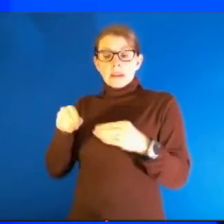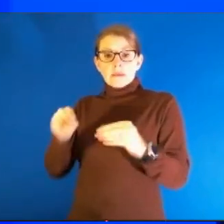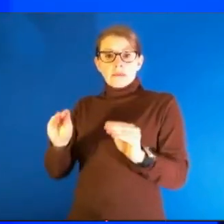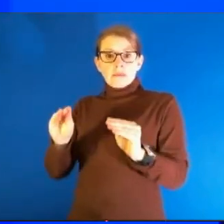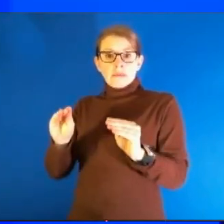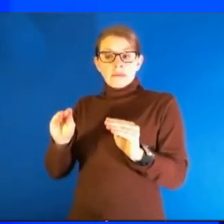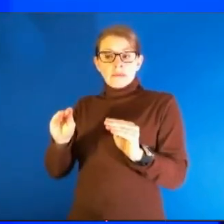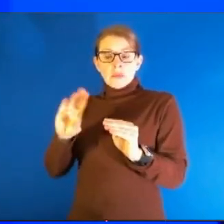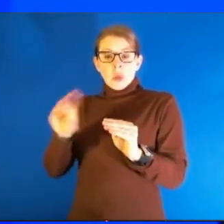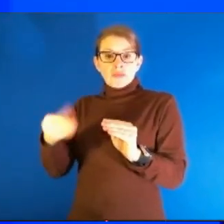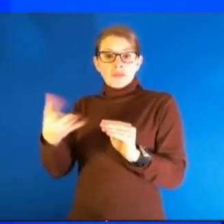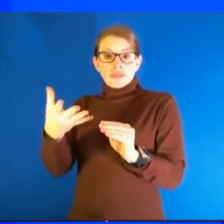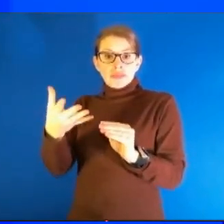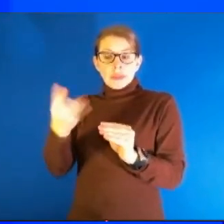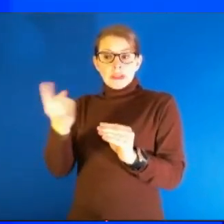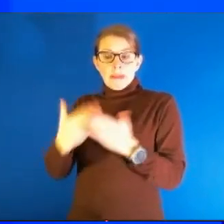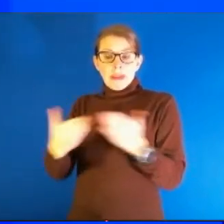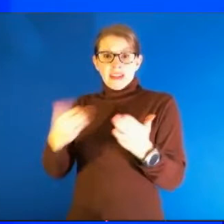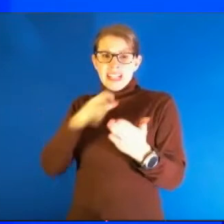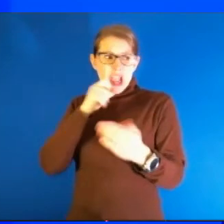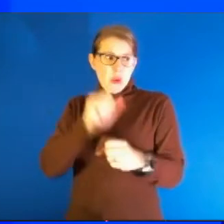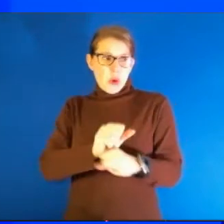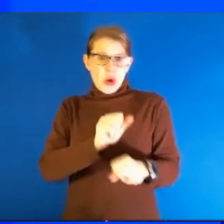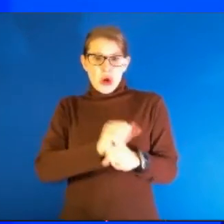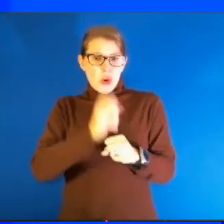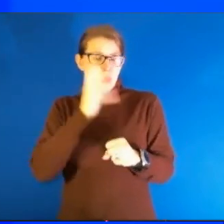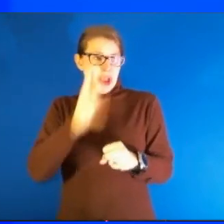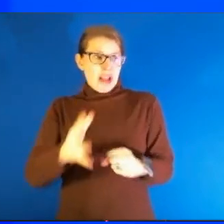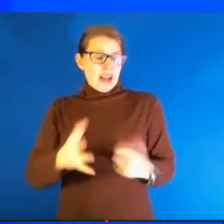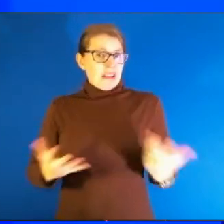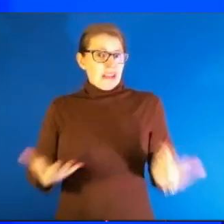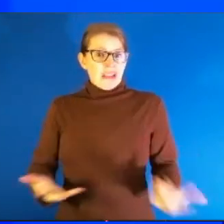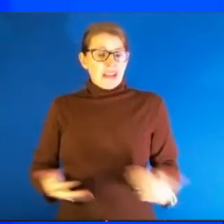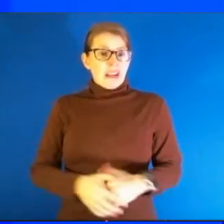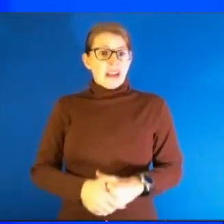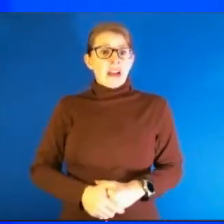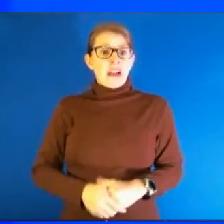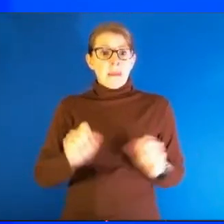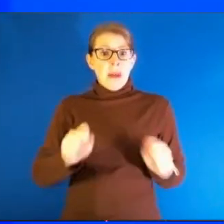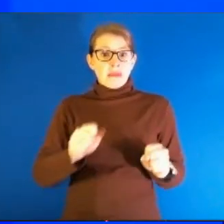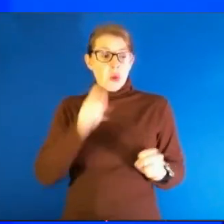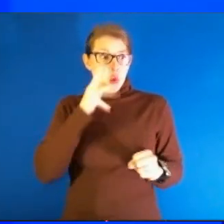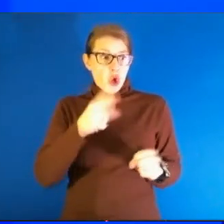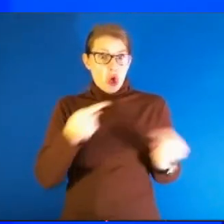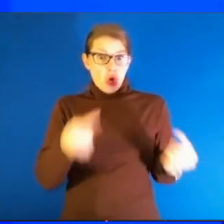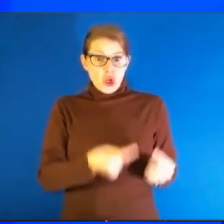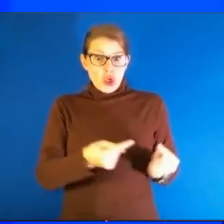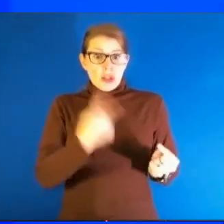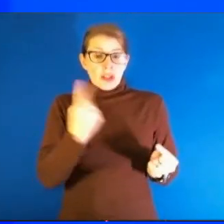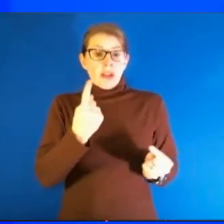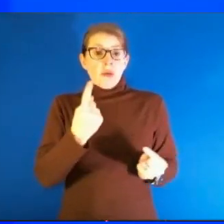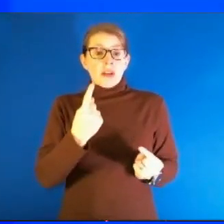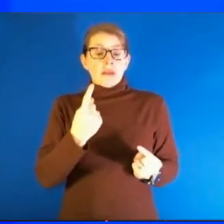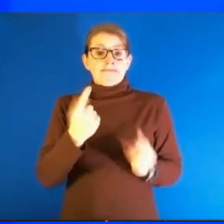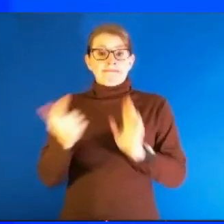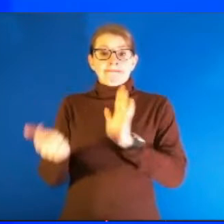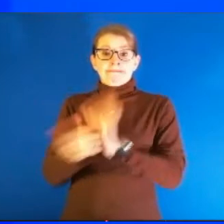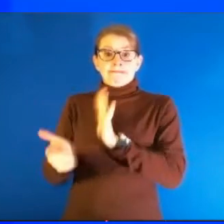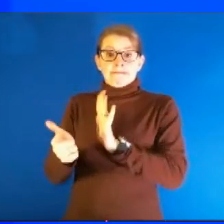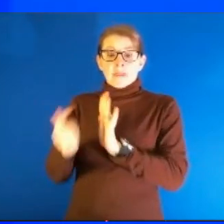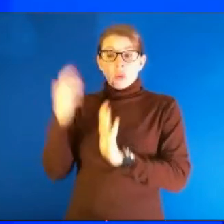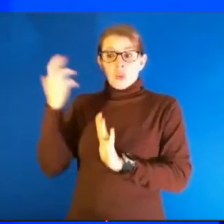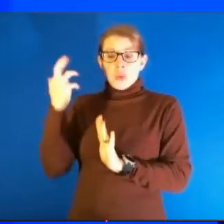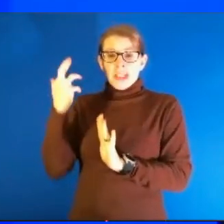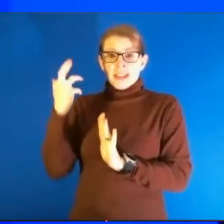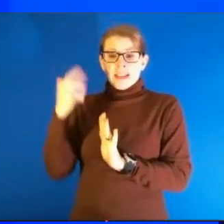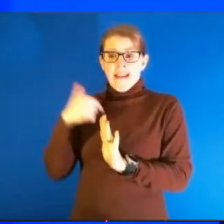fact is not going to work and is likely or very possibly going to harm someone, it violates the entire reason why you decided to go